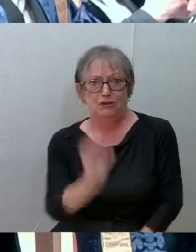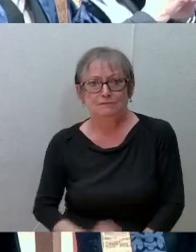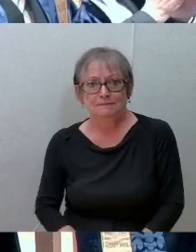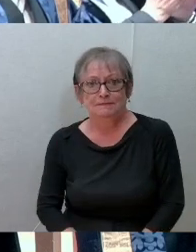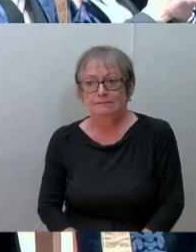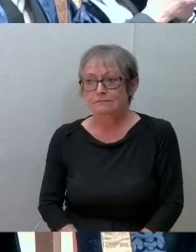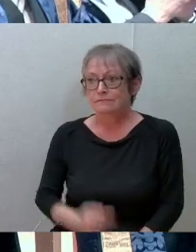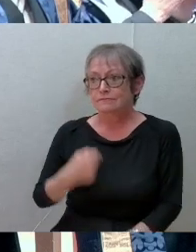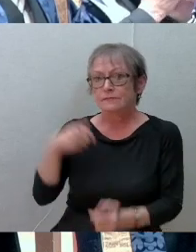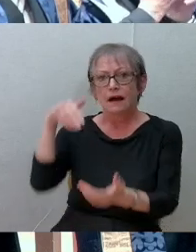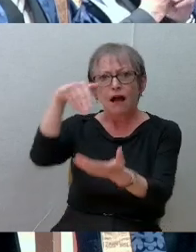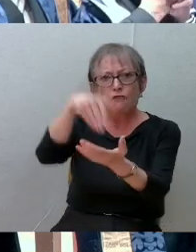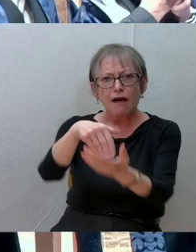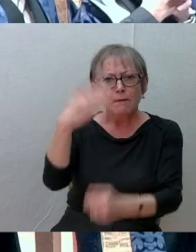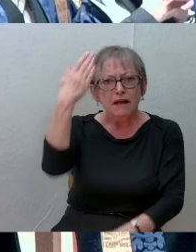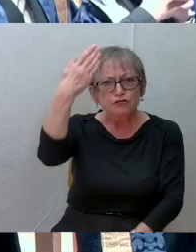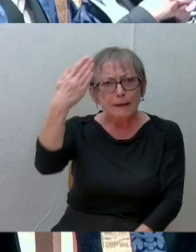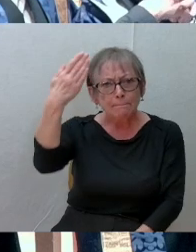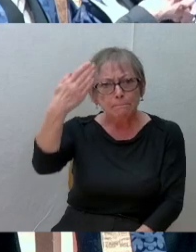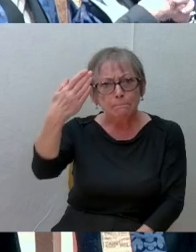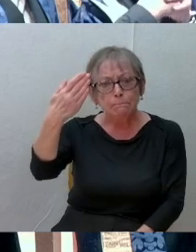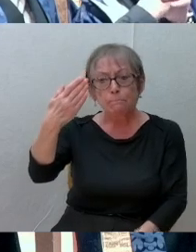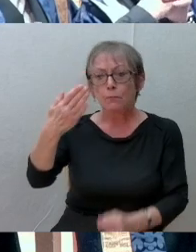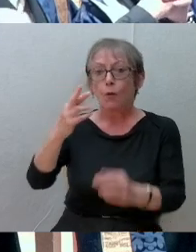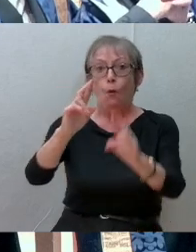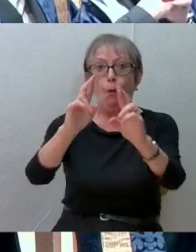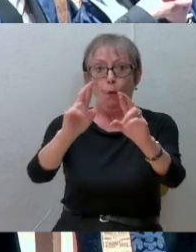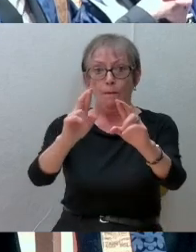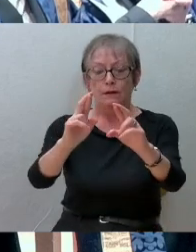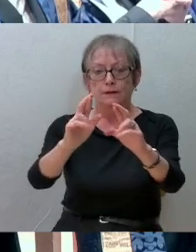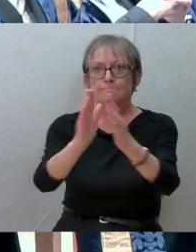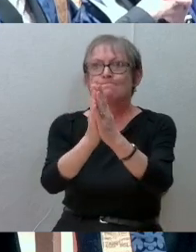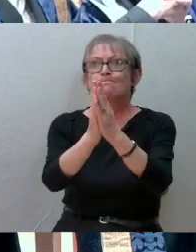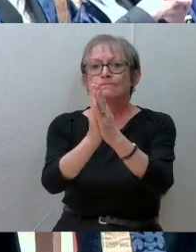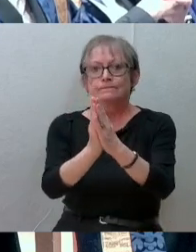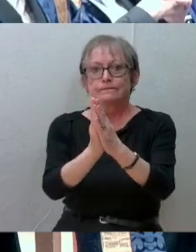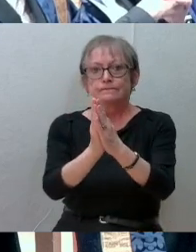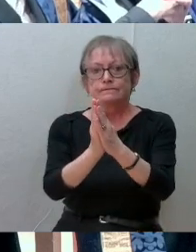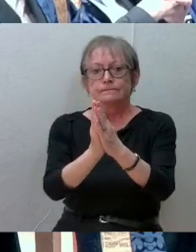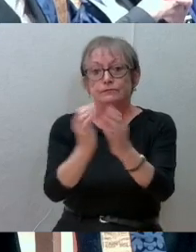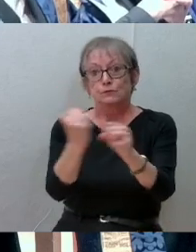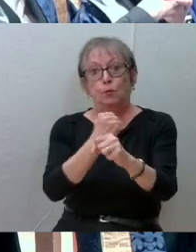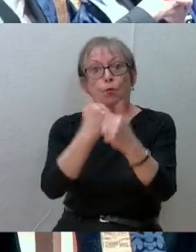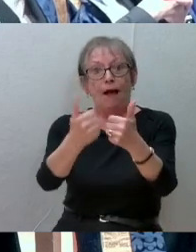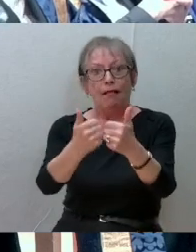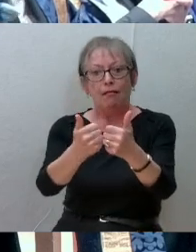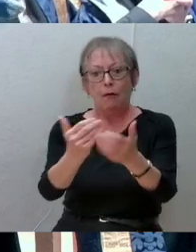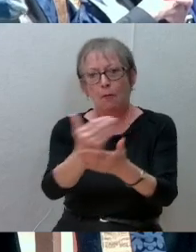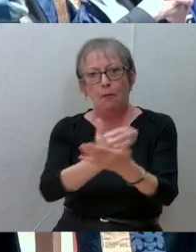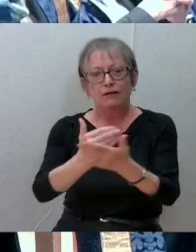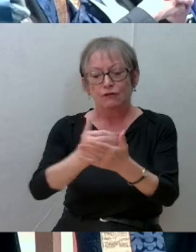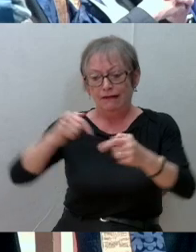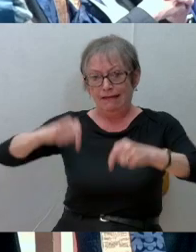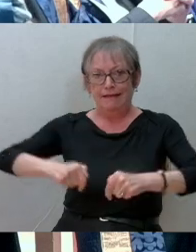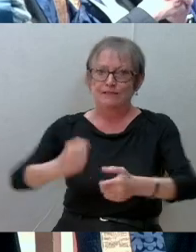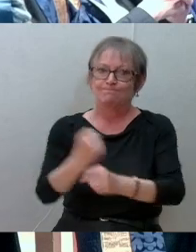But I arrived with my dream and my hope and aspirations to do well and be part of this